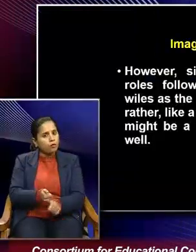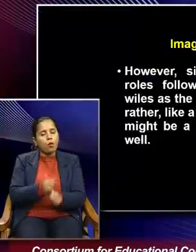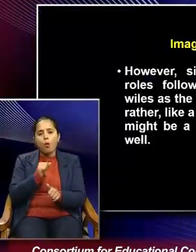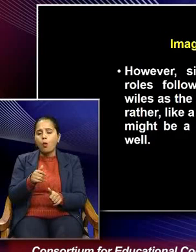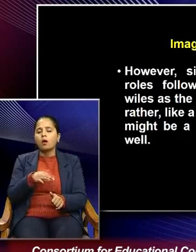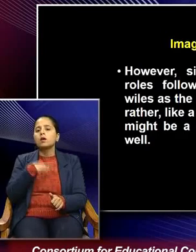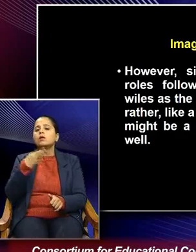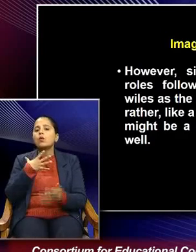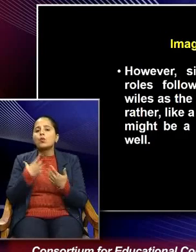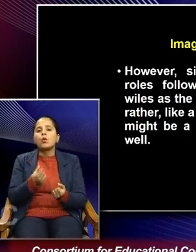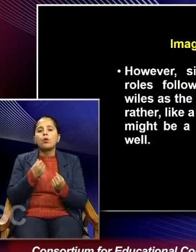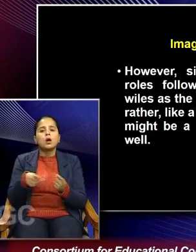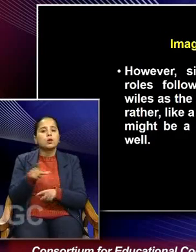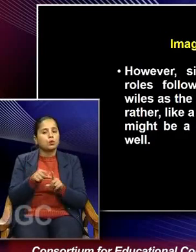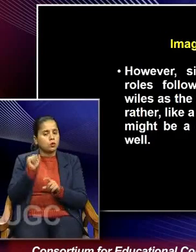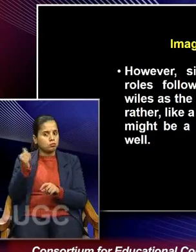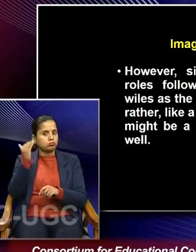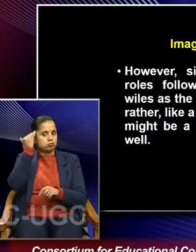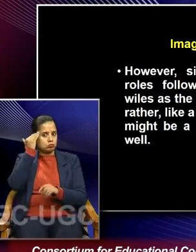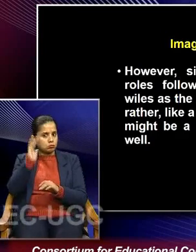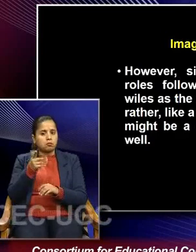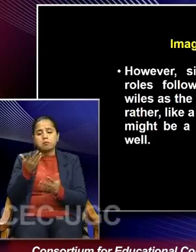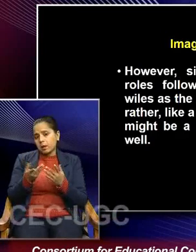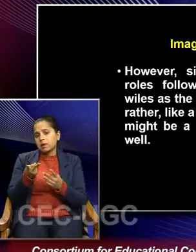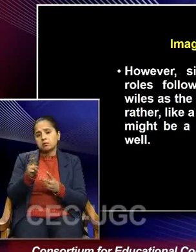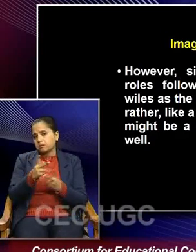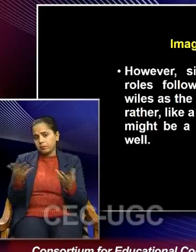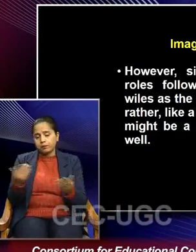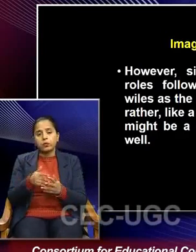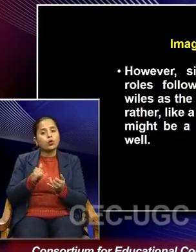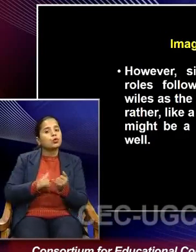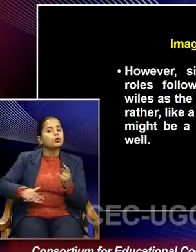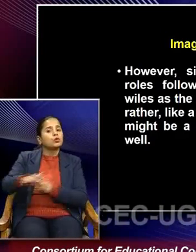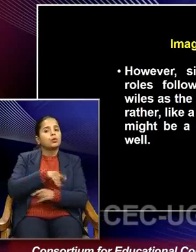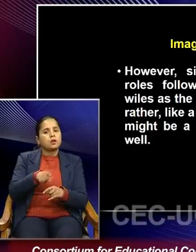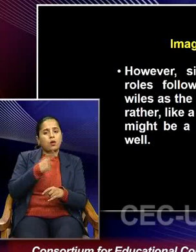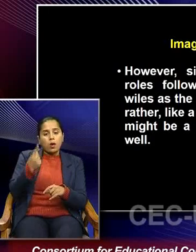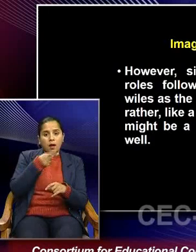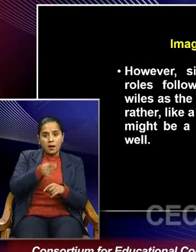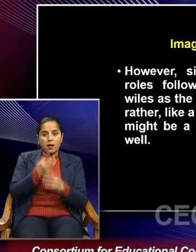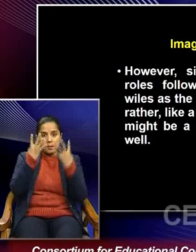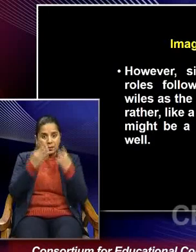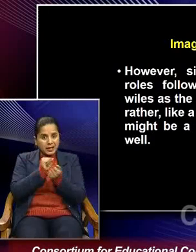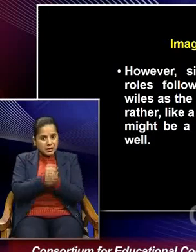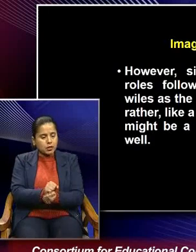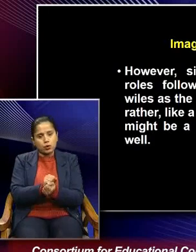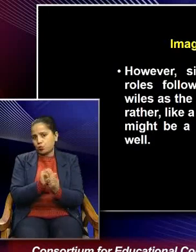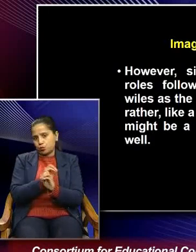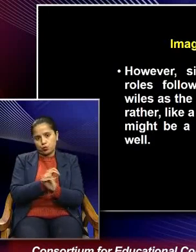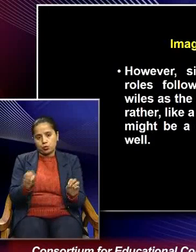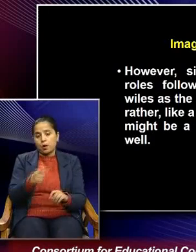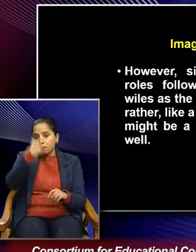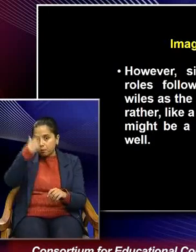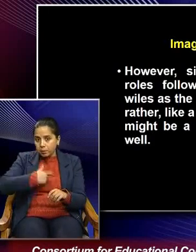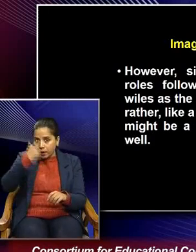will or wiles, as the case may be, society is not like a prison, and